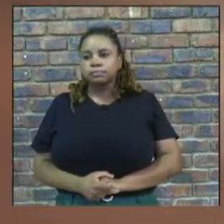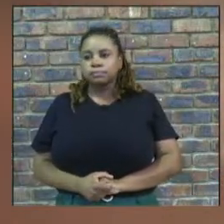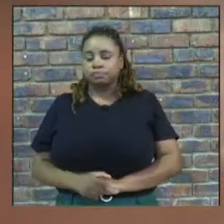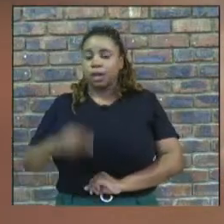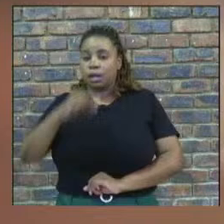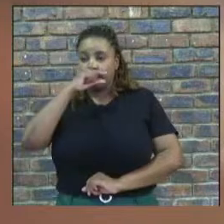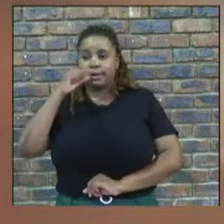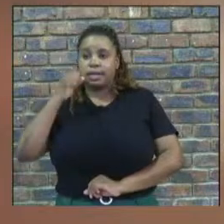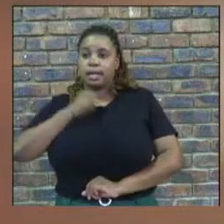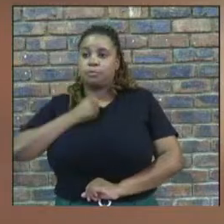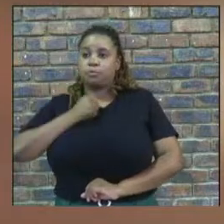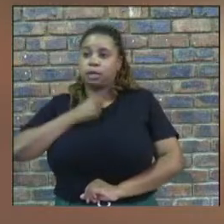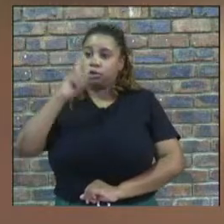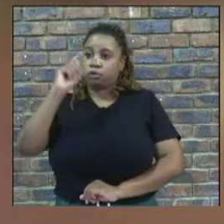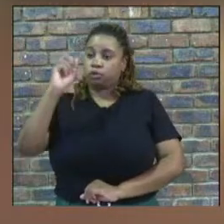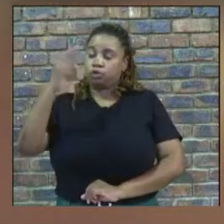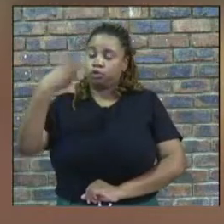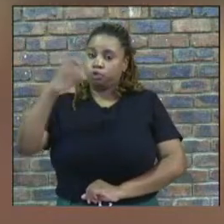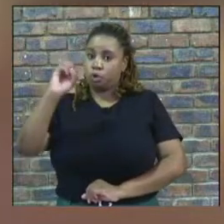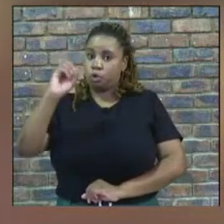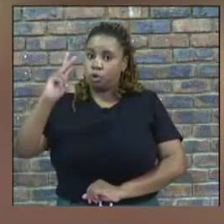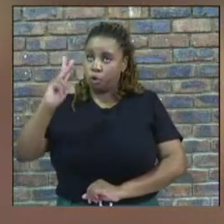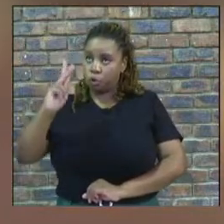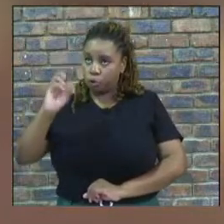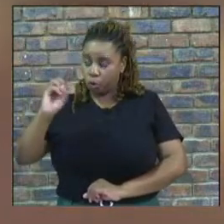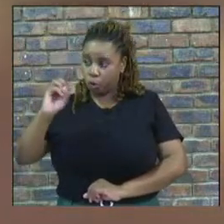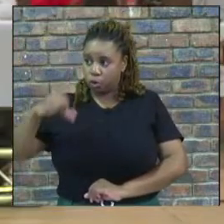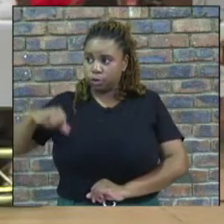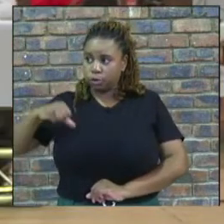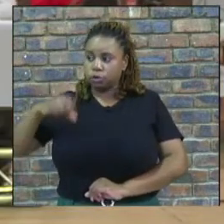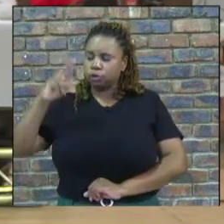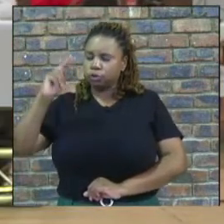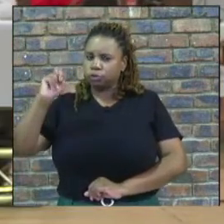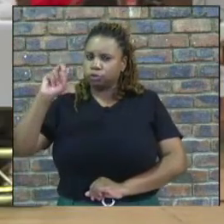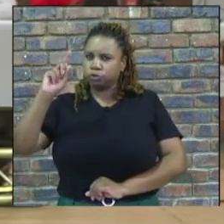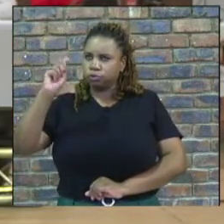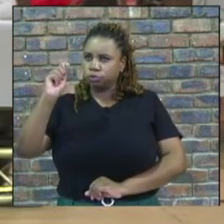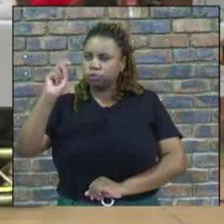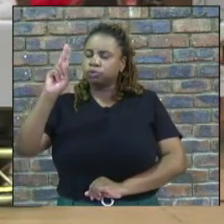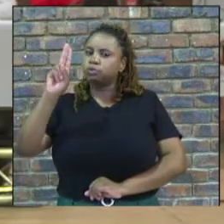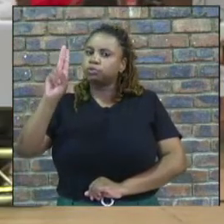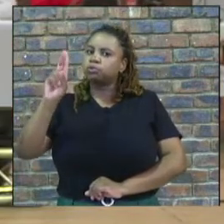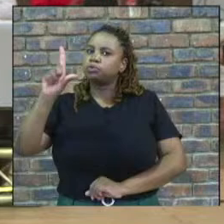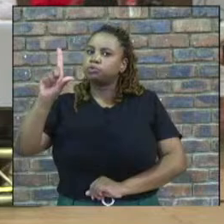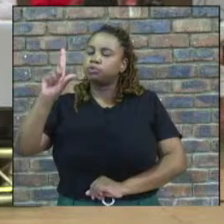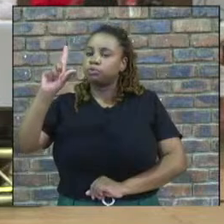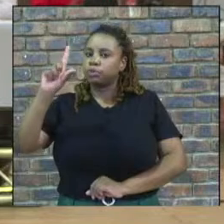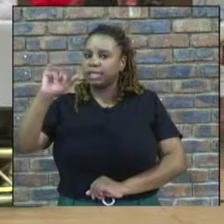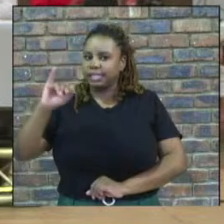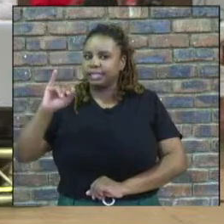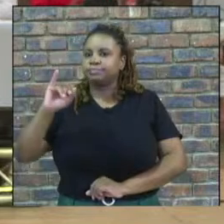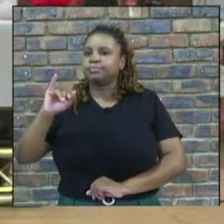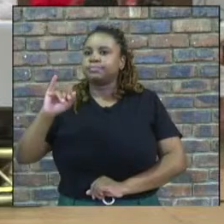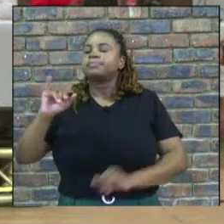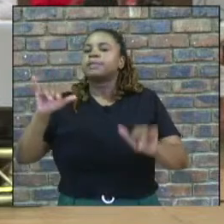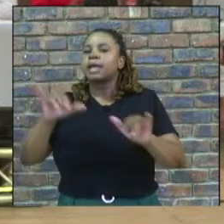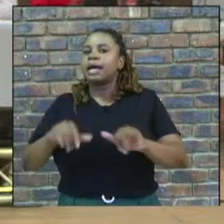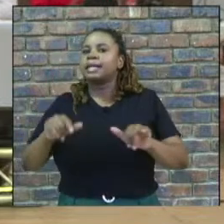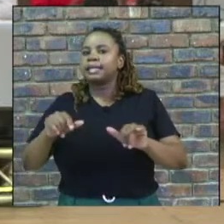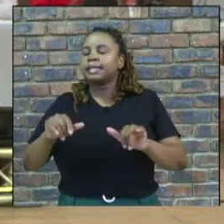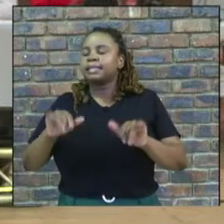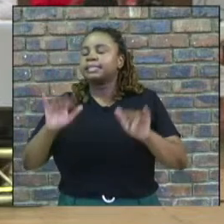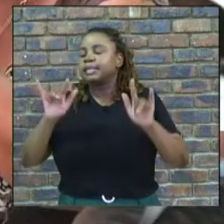Igama lami uThoko Sarantuli, ngihlala e1104. Ngi-under i-business ye-Ivula